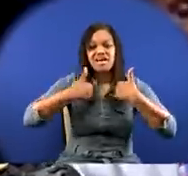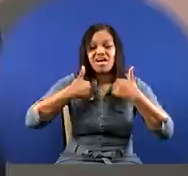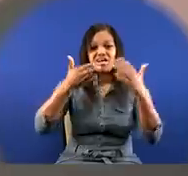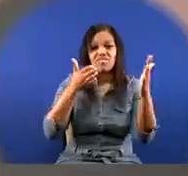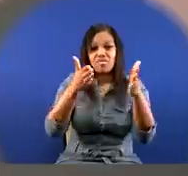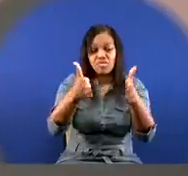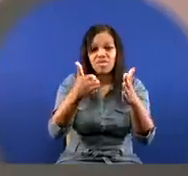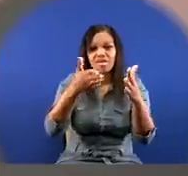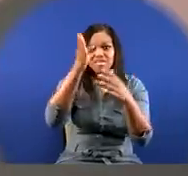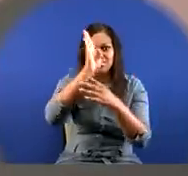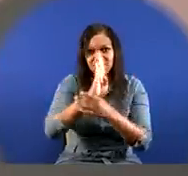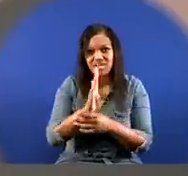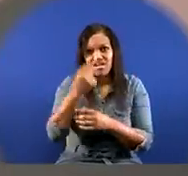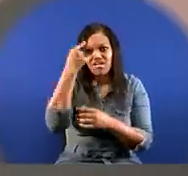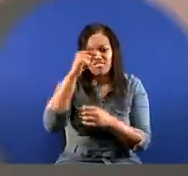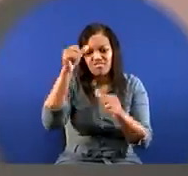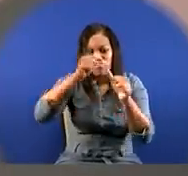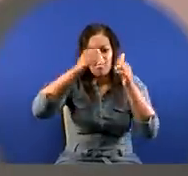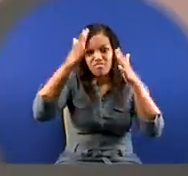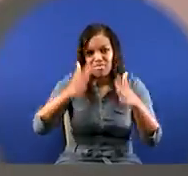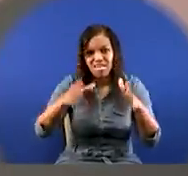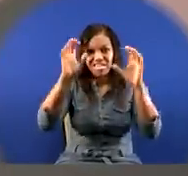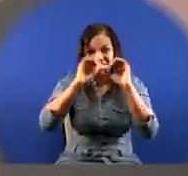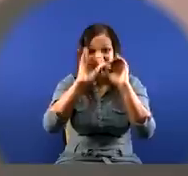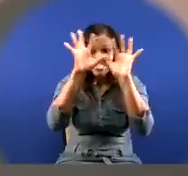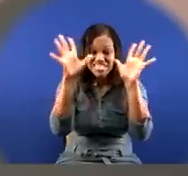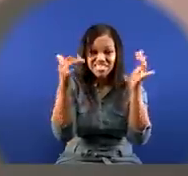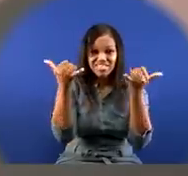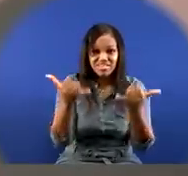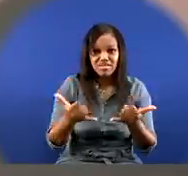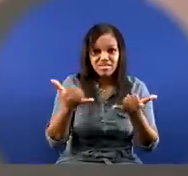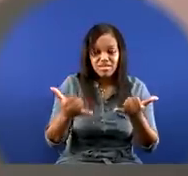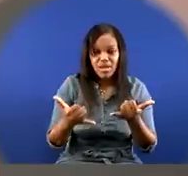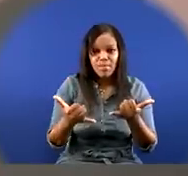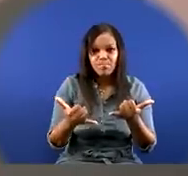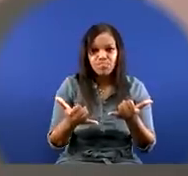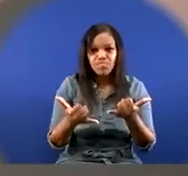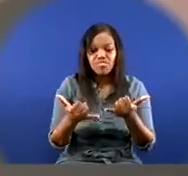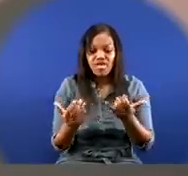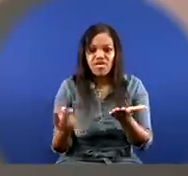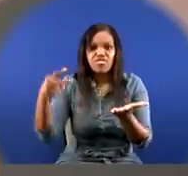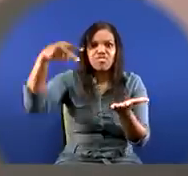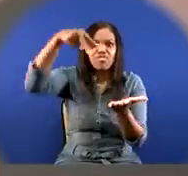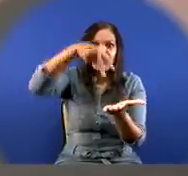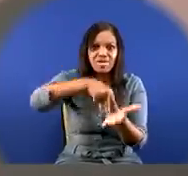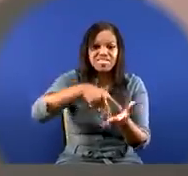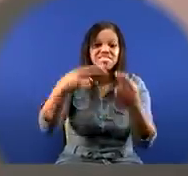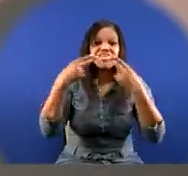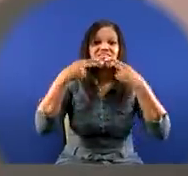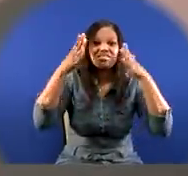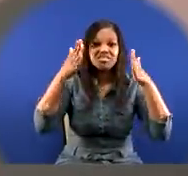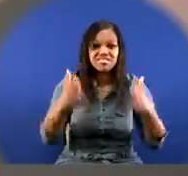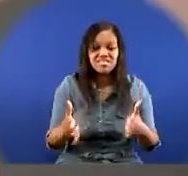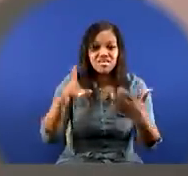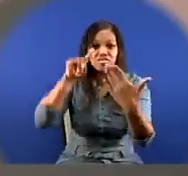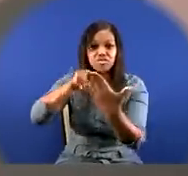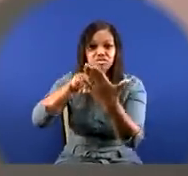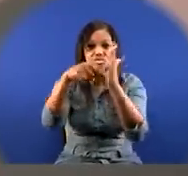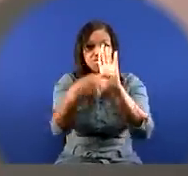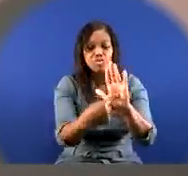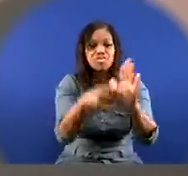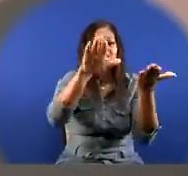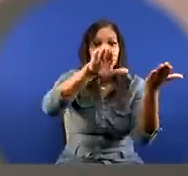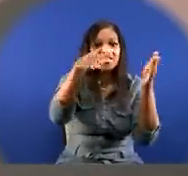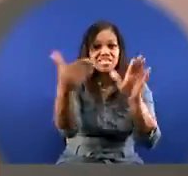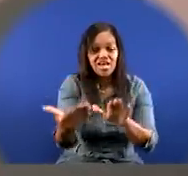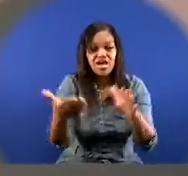all, it is clear now that the raising of the saints shows that death